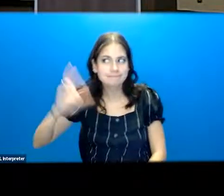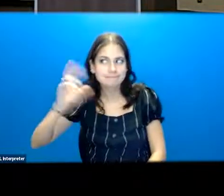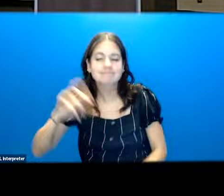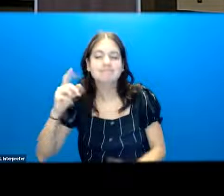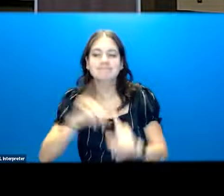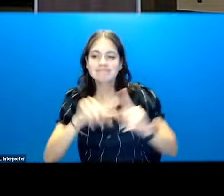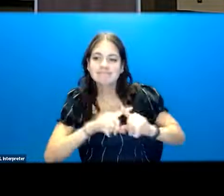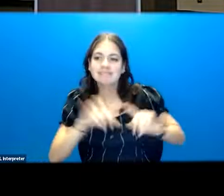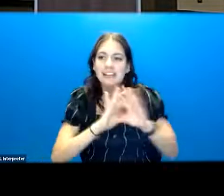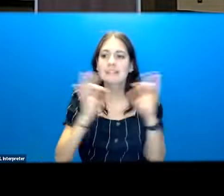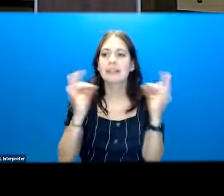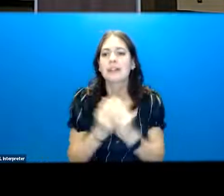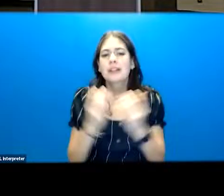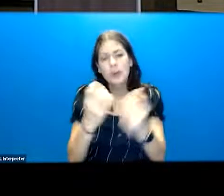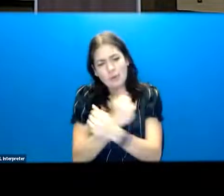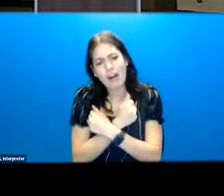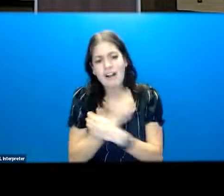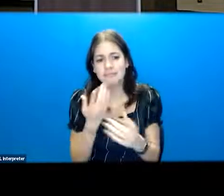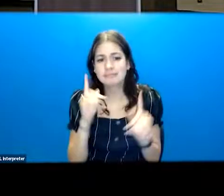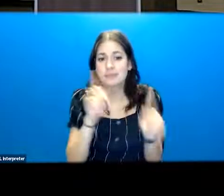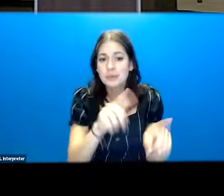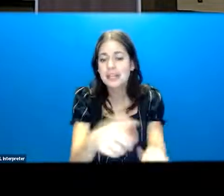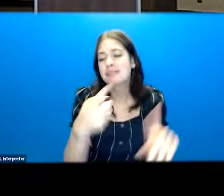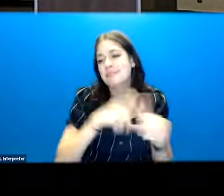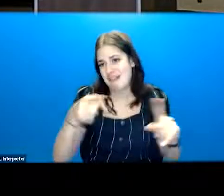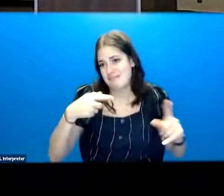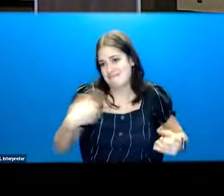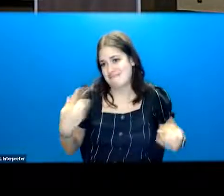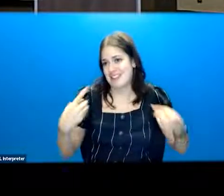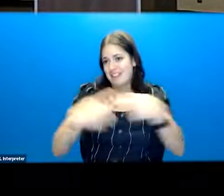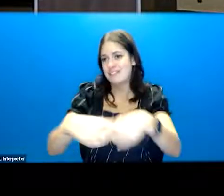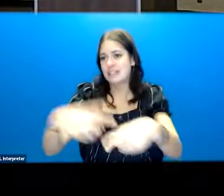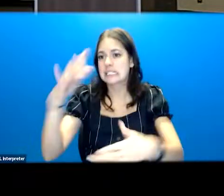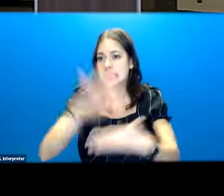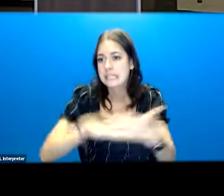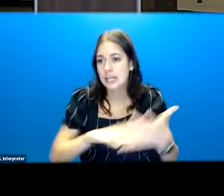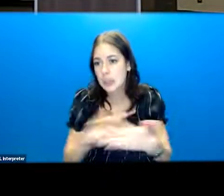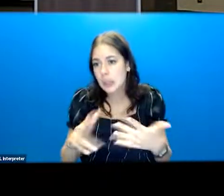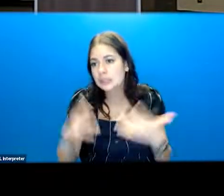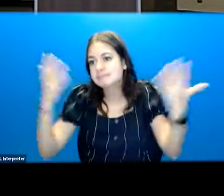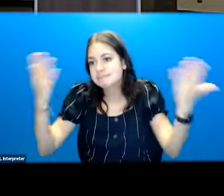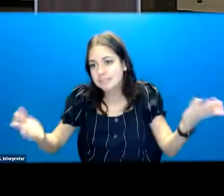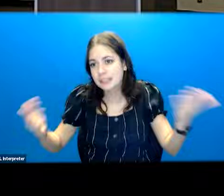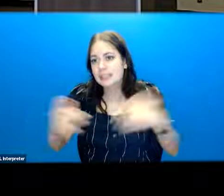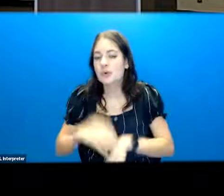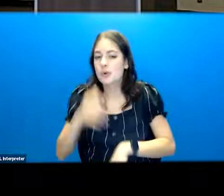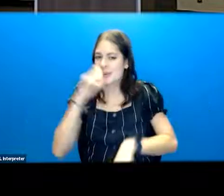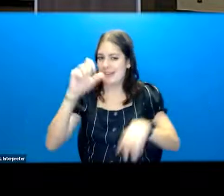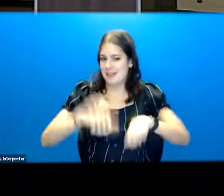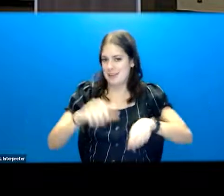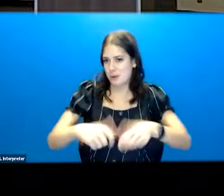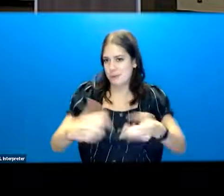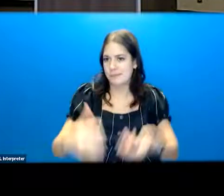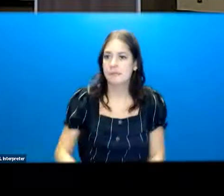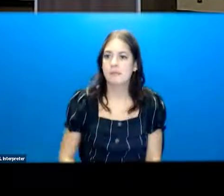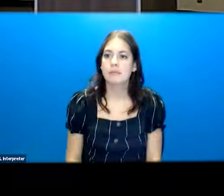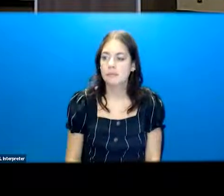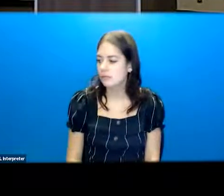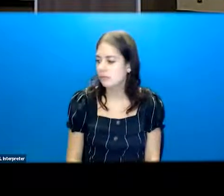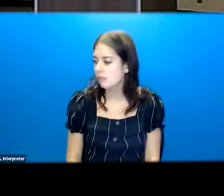family members, is that they would love to attend, but there's a conflict in schedule. And so they're not able to attend.